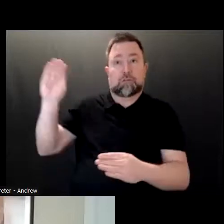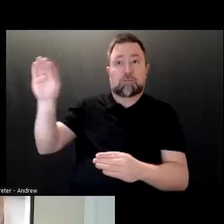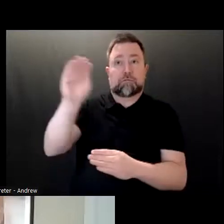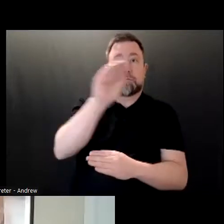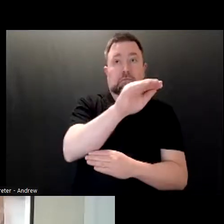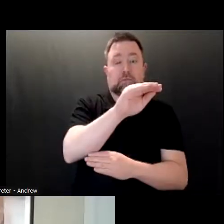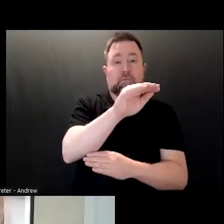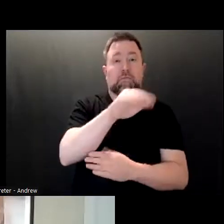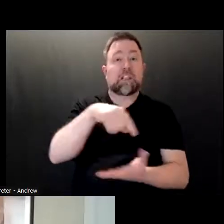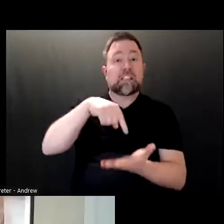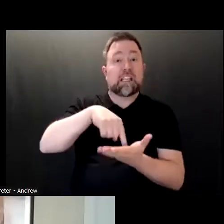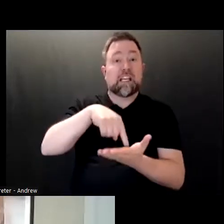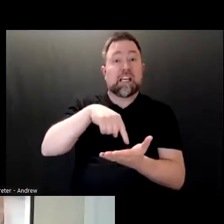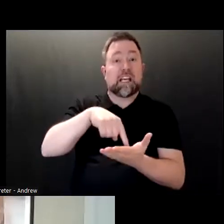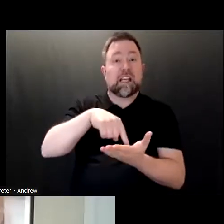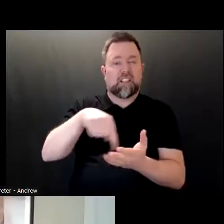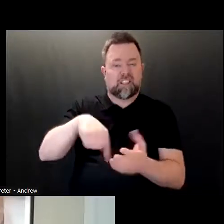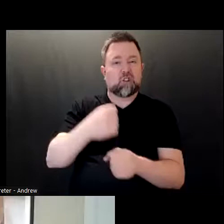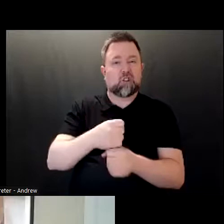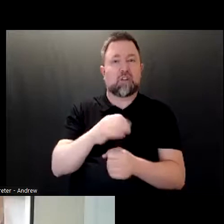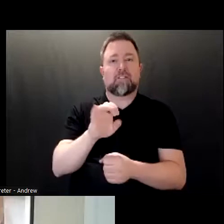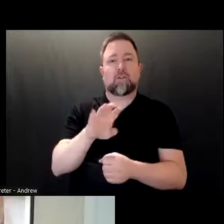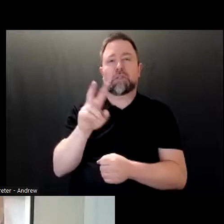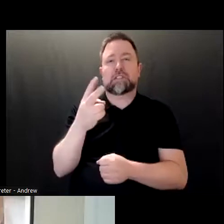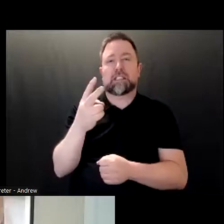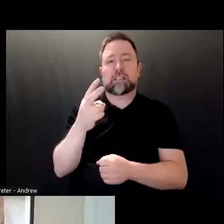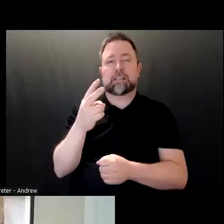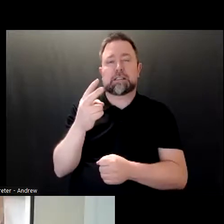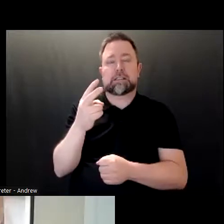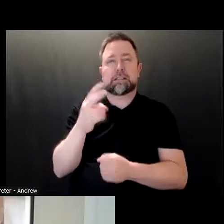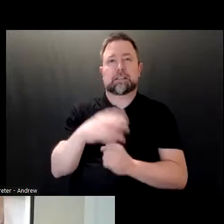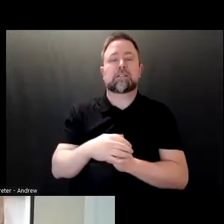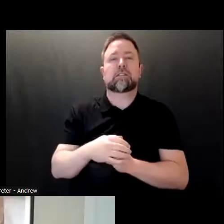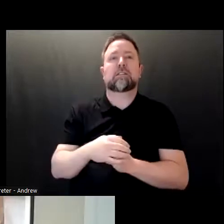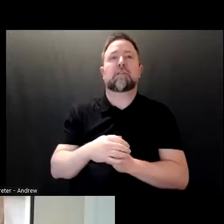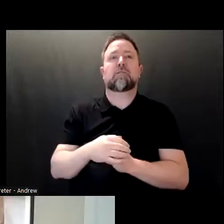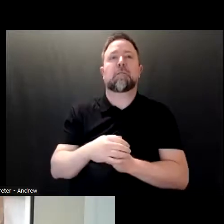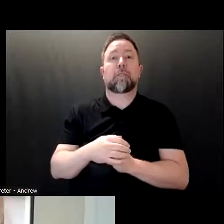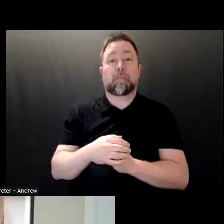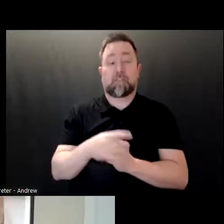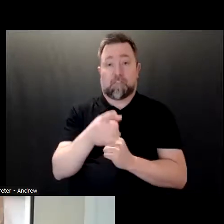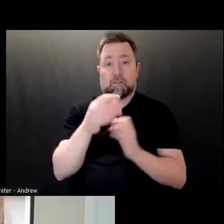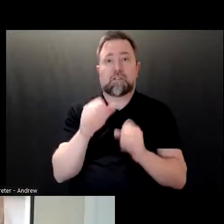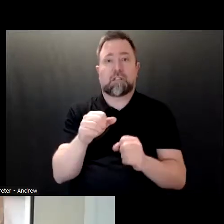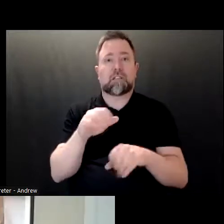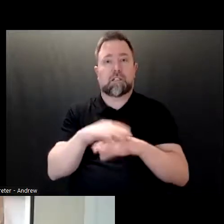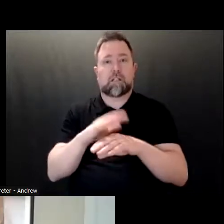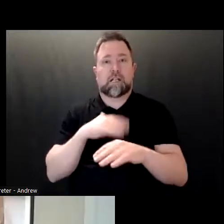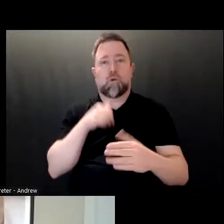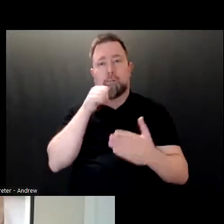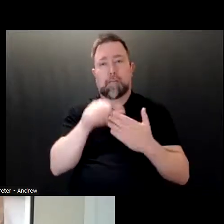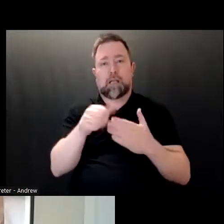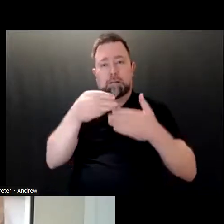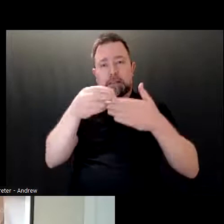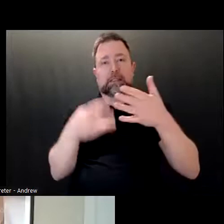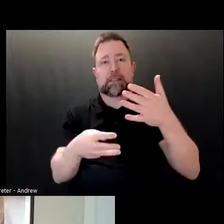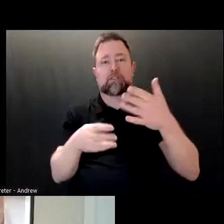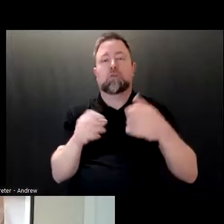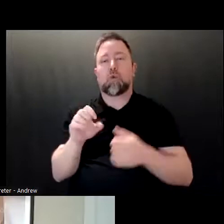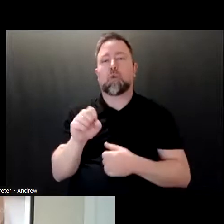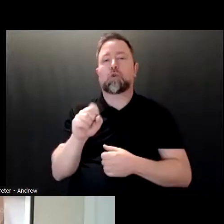it's going to enable us to think creatively about the last 50 years and the next 50 years as we move away from